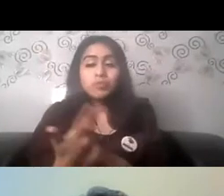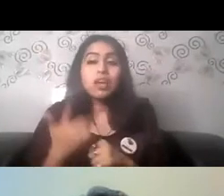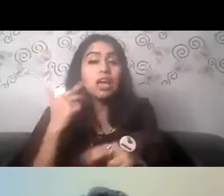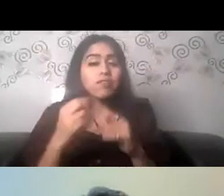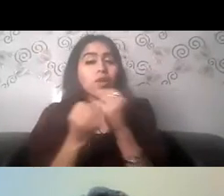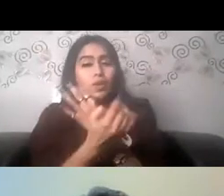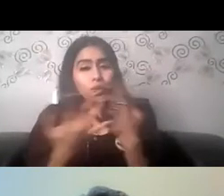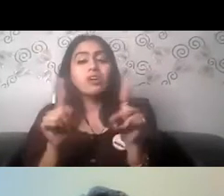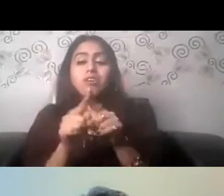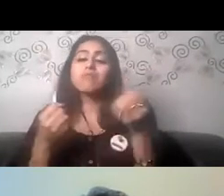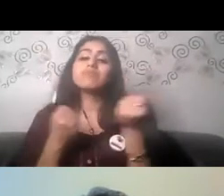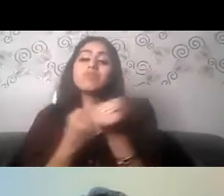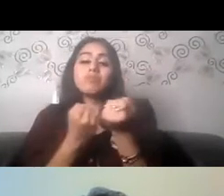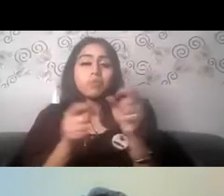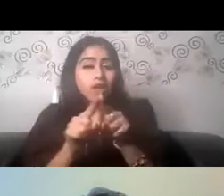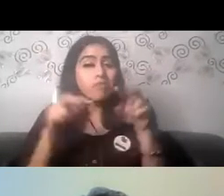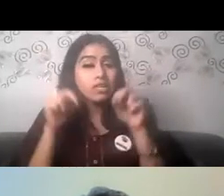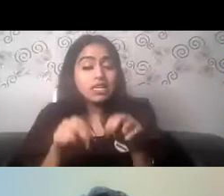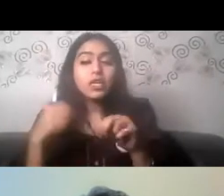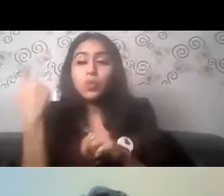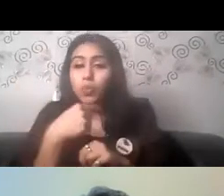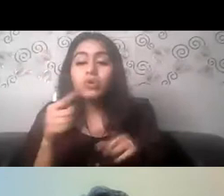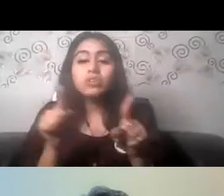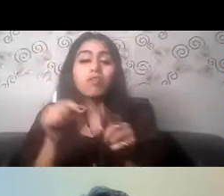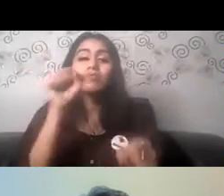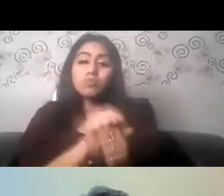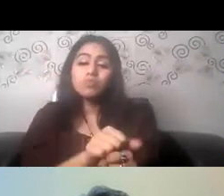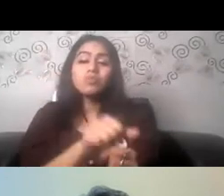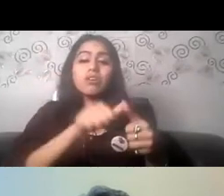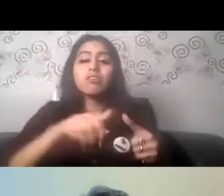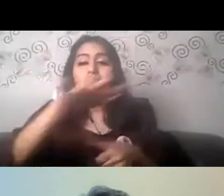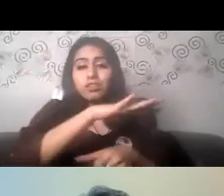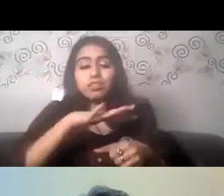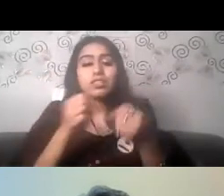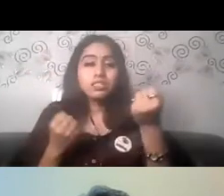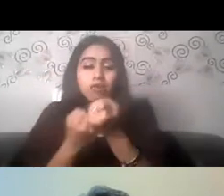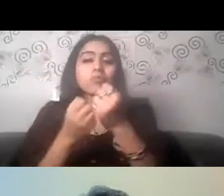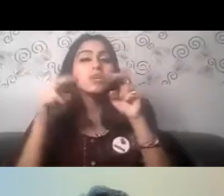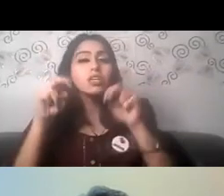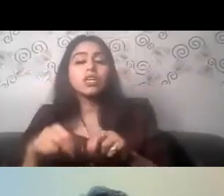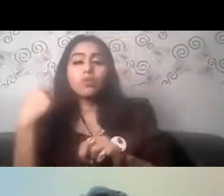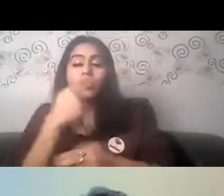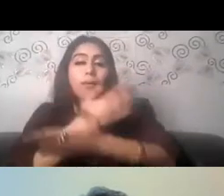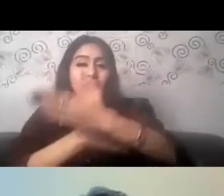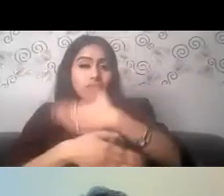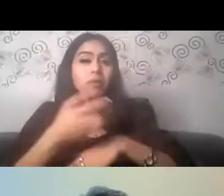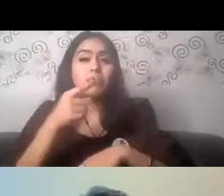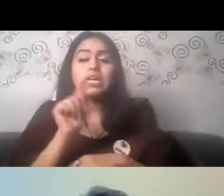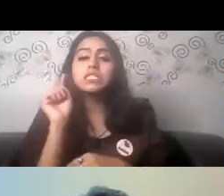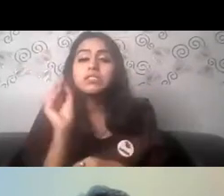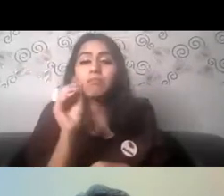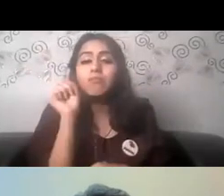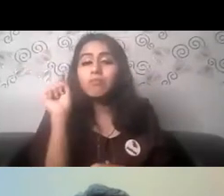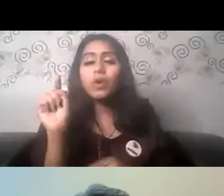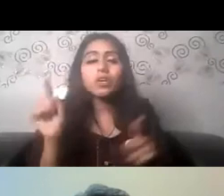of the support that disabled people need in the workplace is the support that most people might need at some point, whether